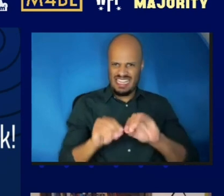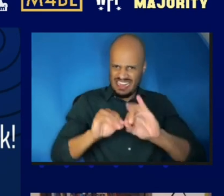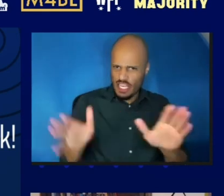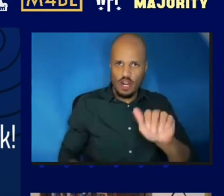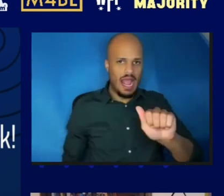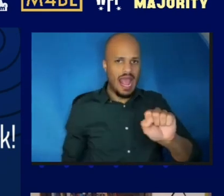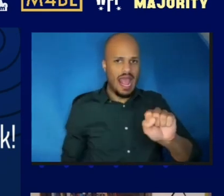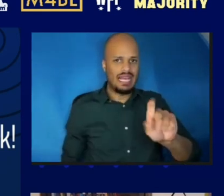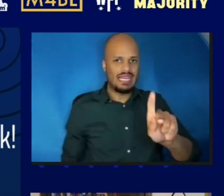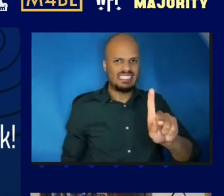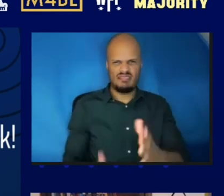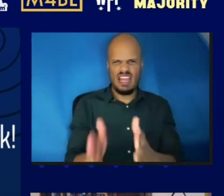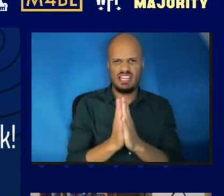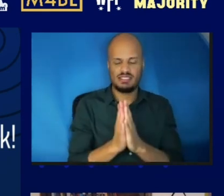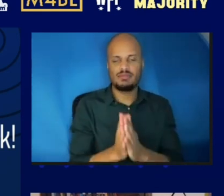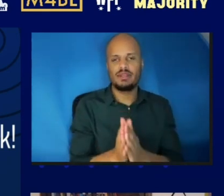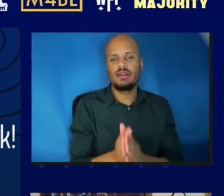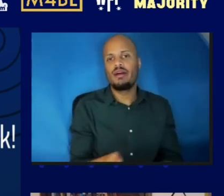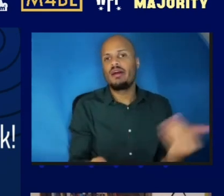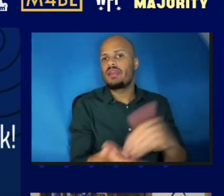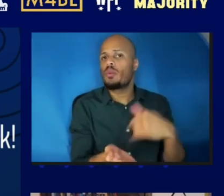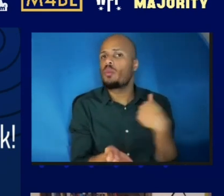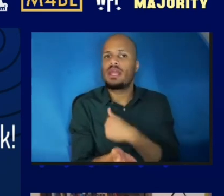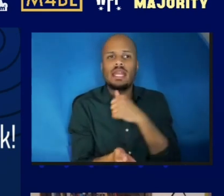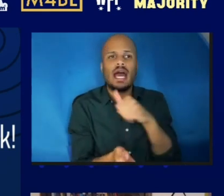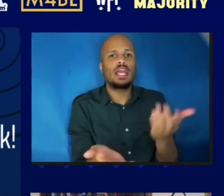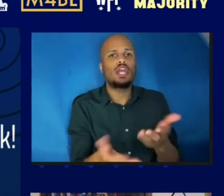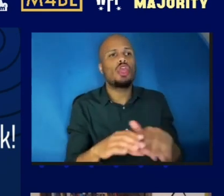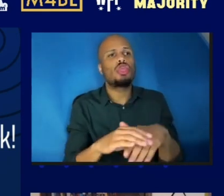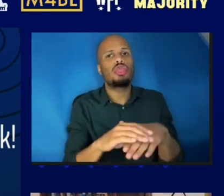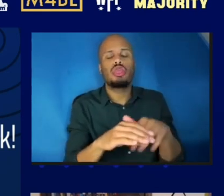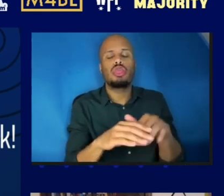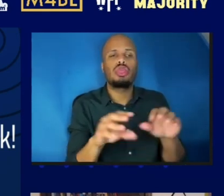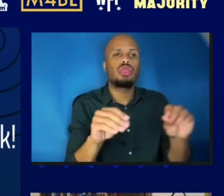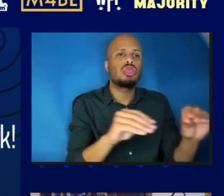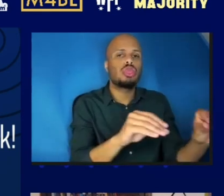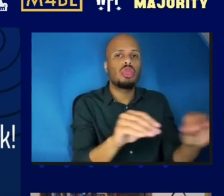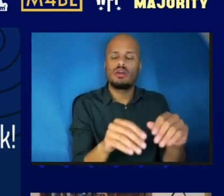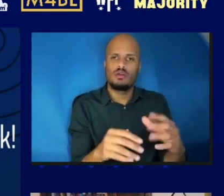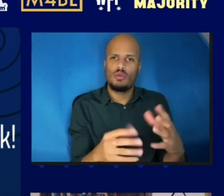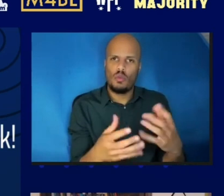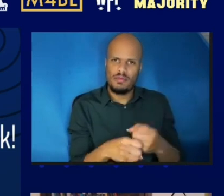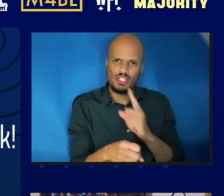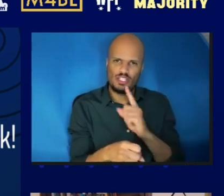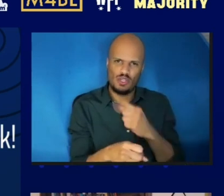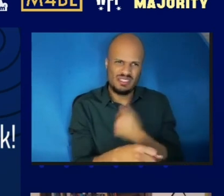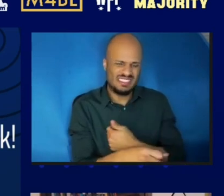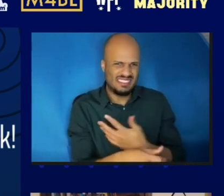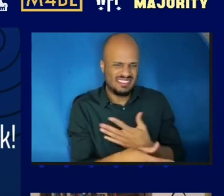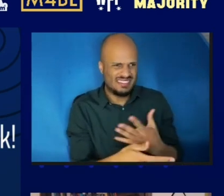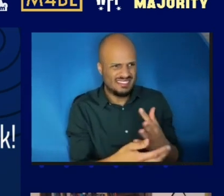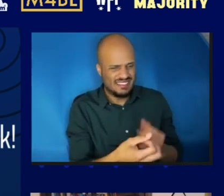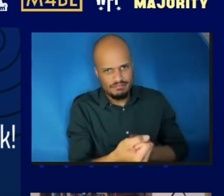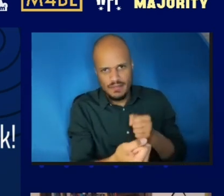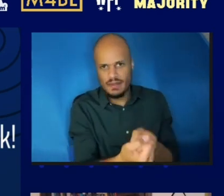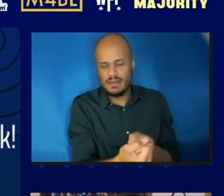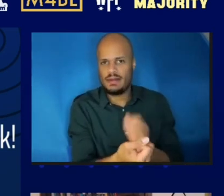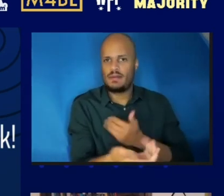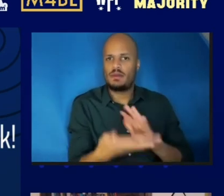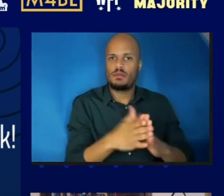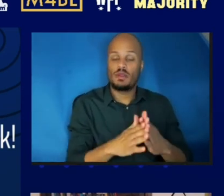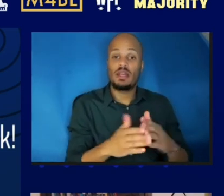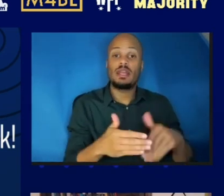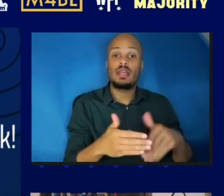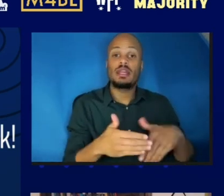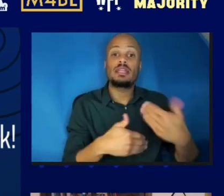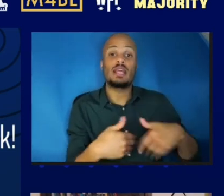And so again, we didn't just come here to talk, we came here to make an ask on behalf of our communities. And next, I'm gonna go over a tool that